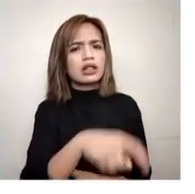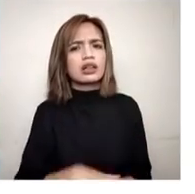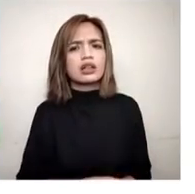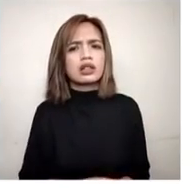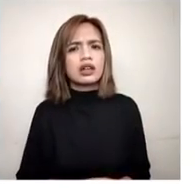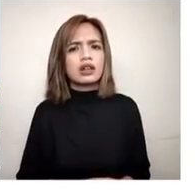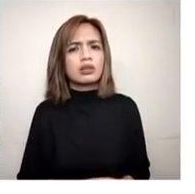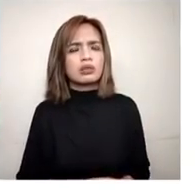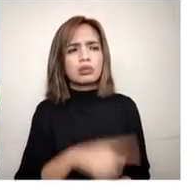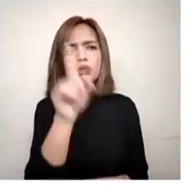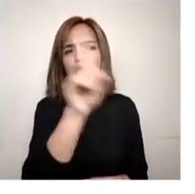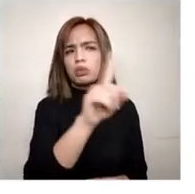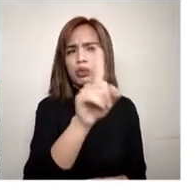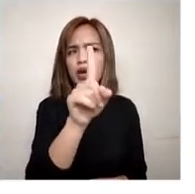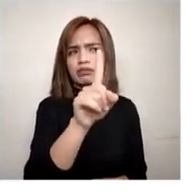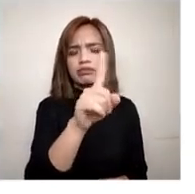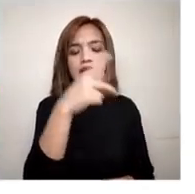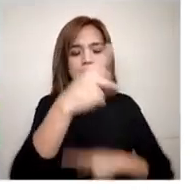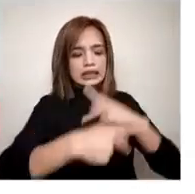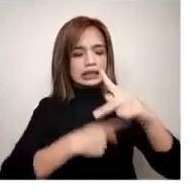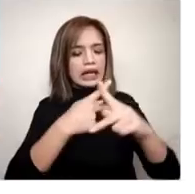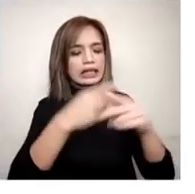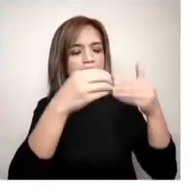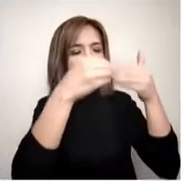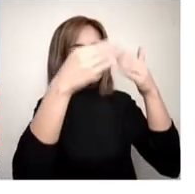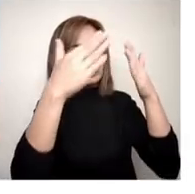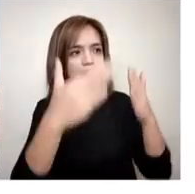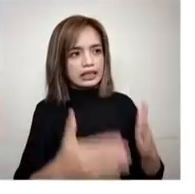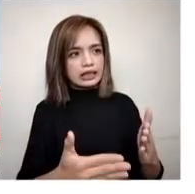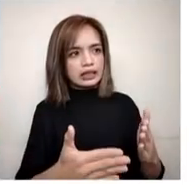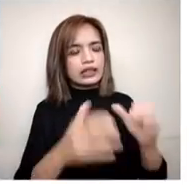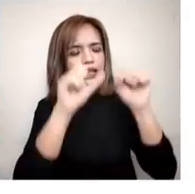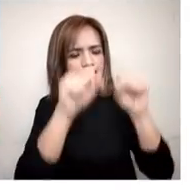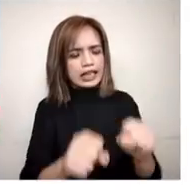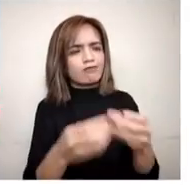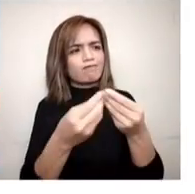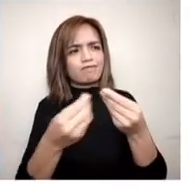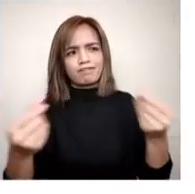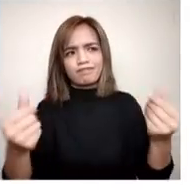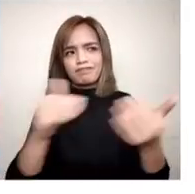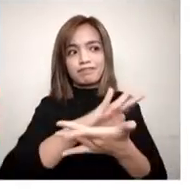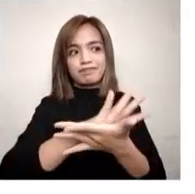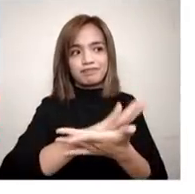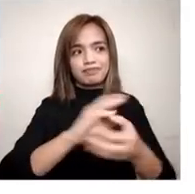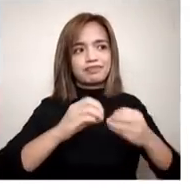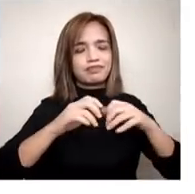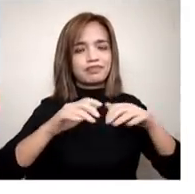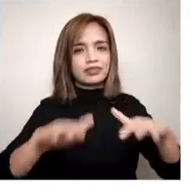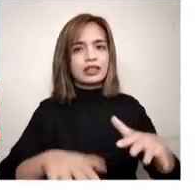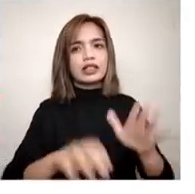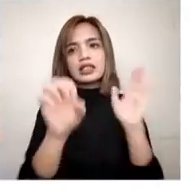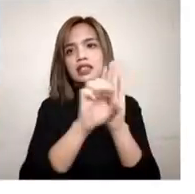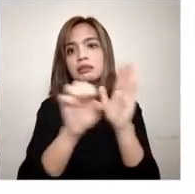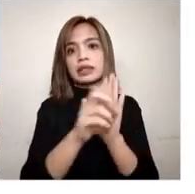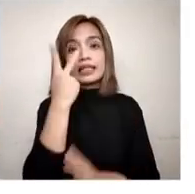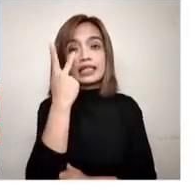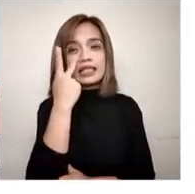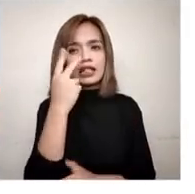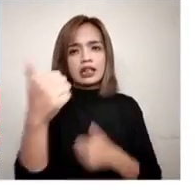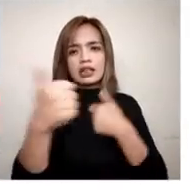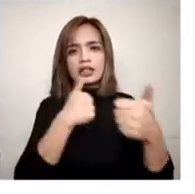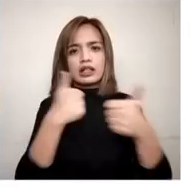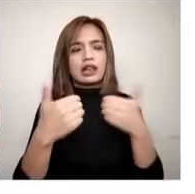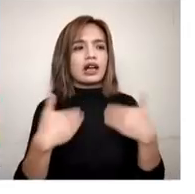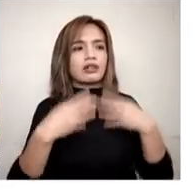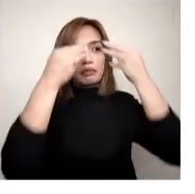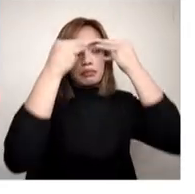think will shepherd the country out of this pandemic? If we go through all of the contenders, you have Mayor